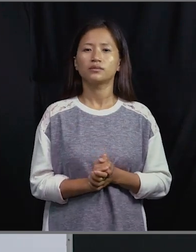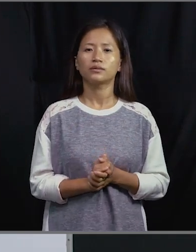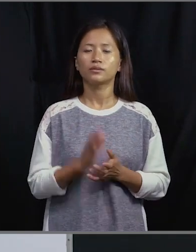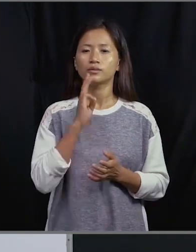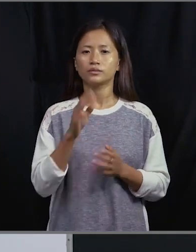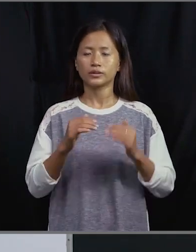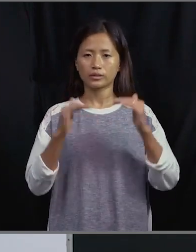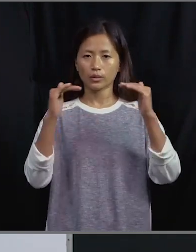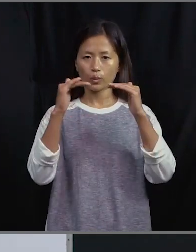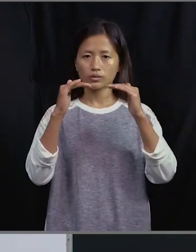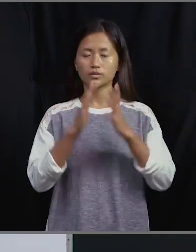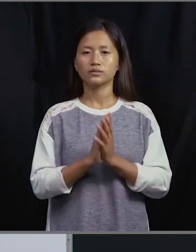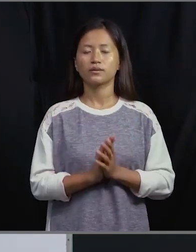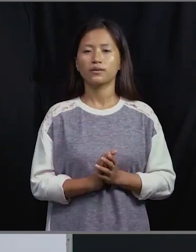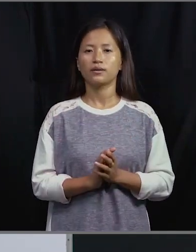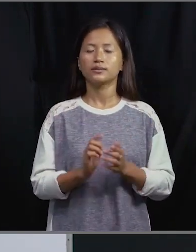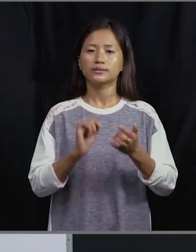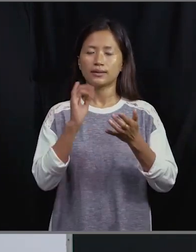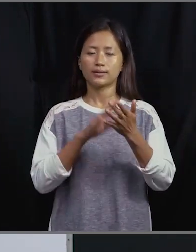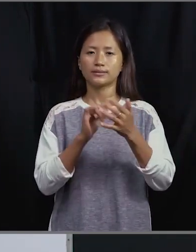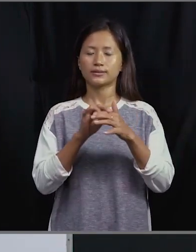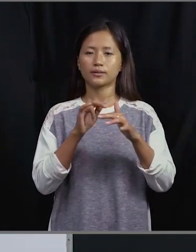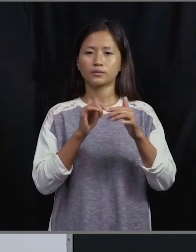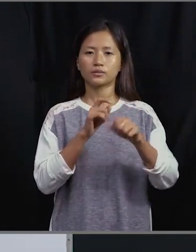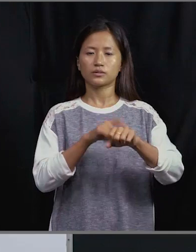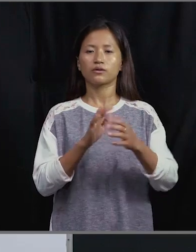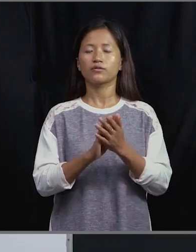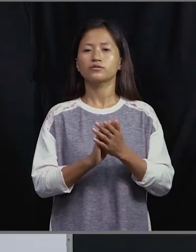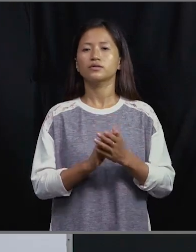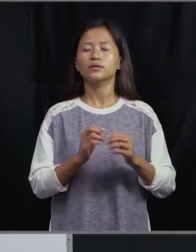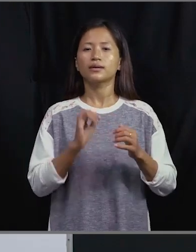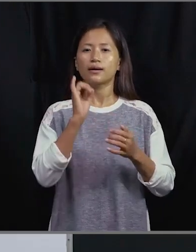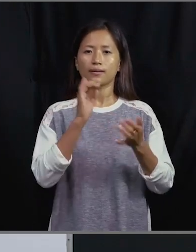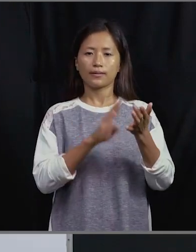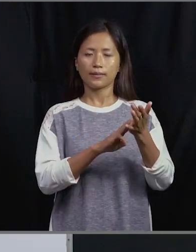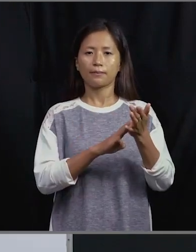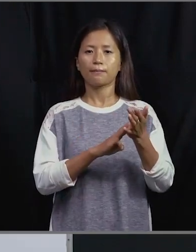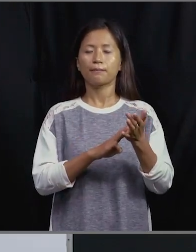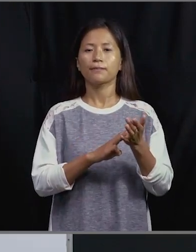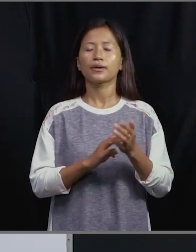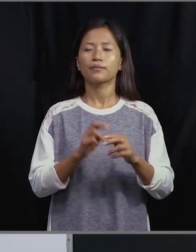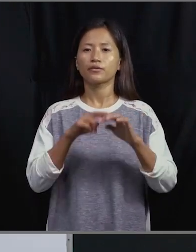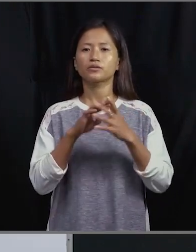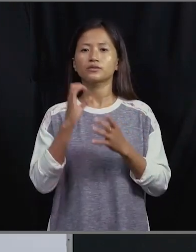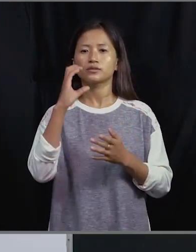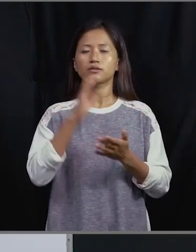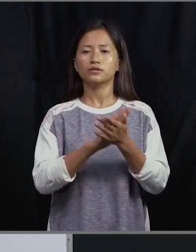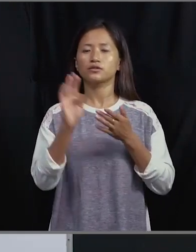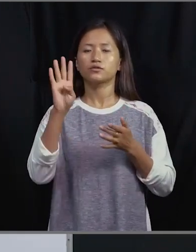will be equal to N times of empirical formula, which is CH4.